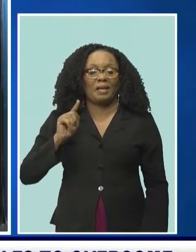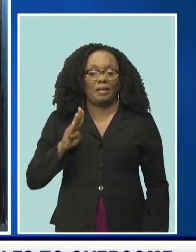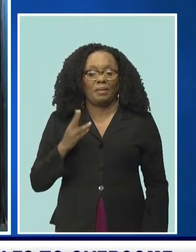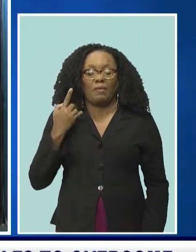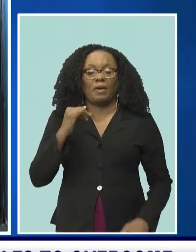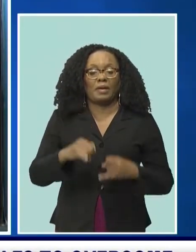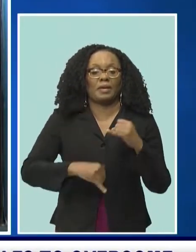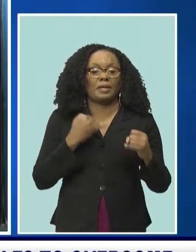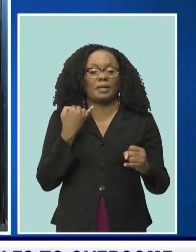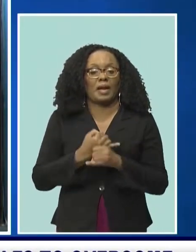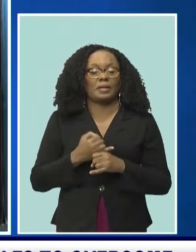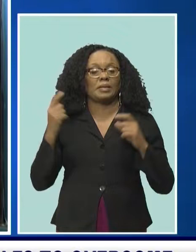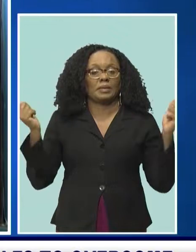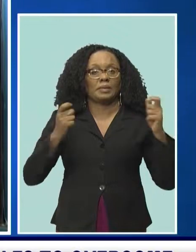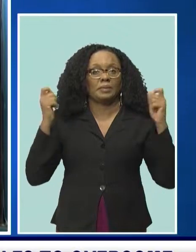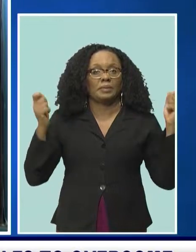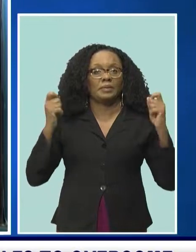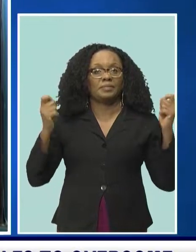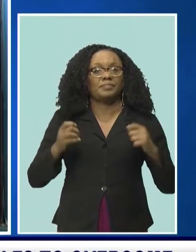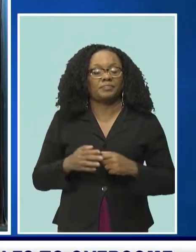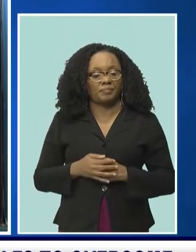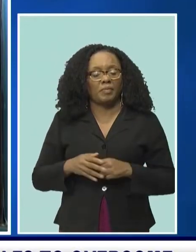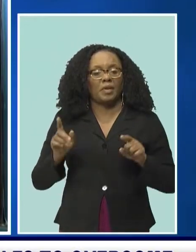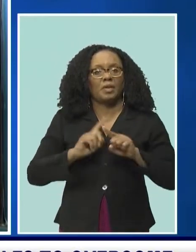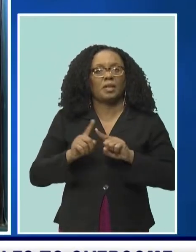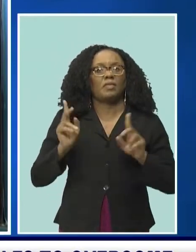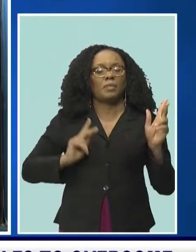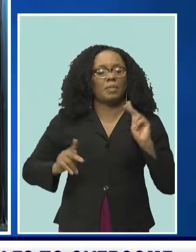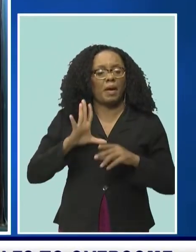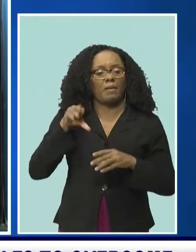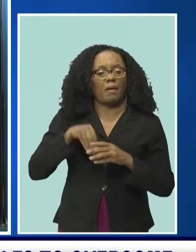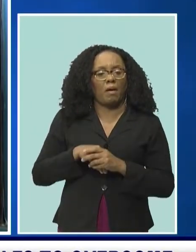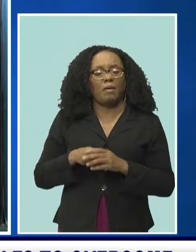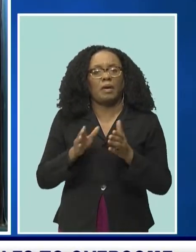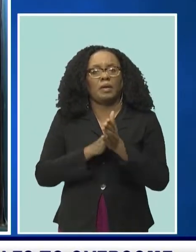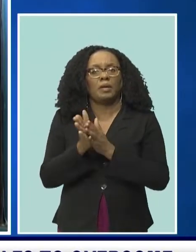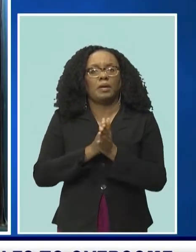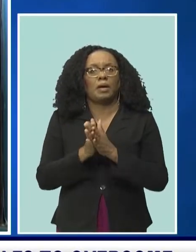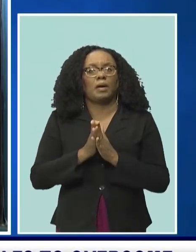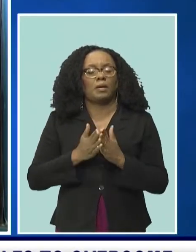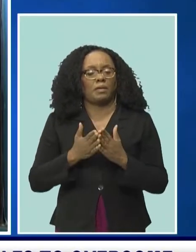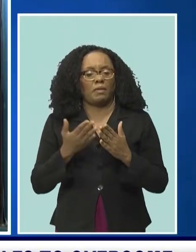event has garnered the support of the various partners and stakeholders, and we look forward to having a great day.